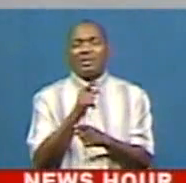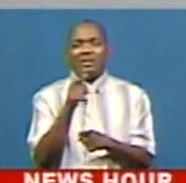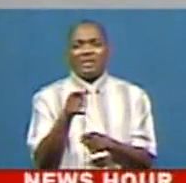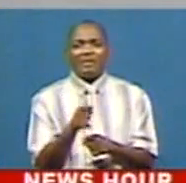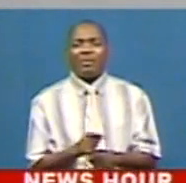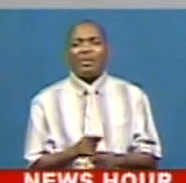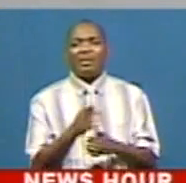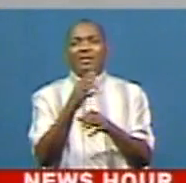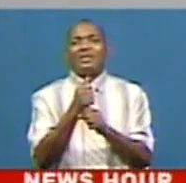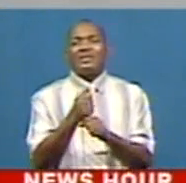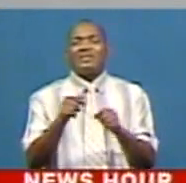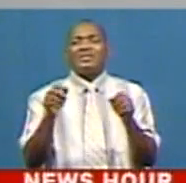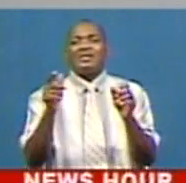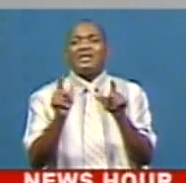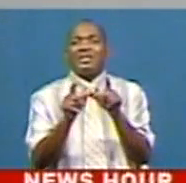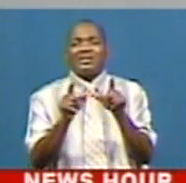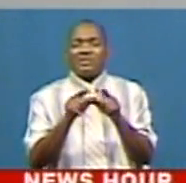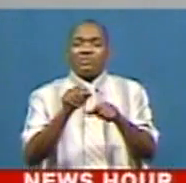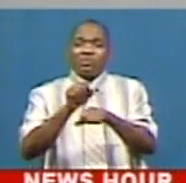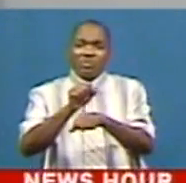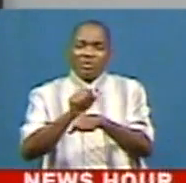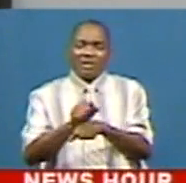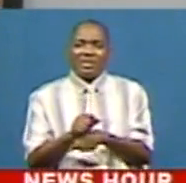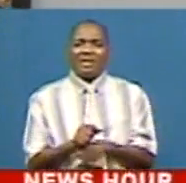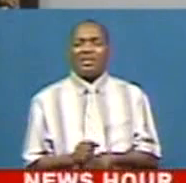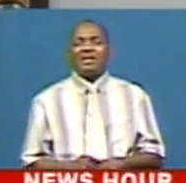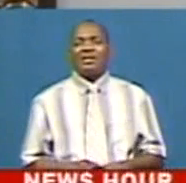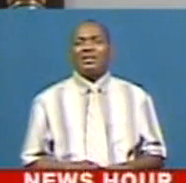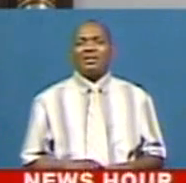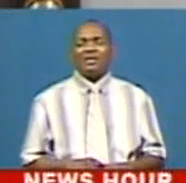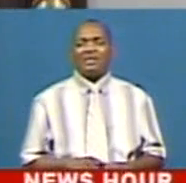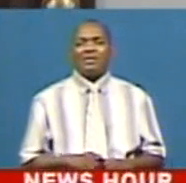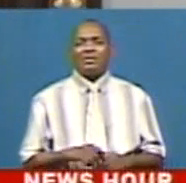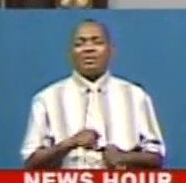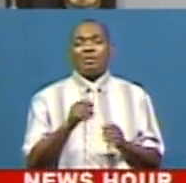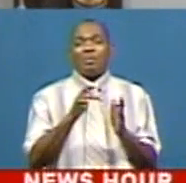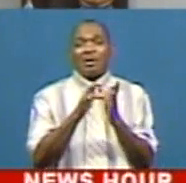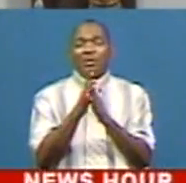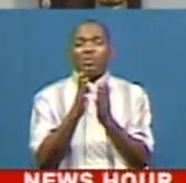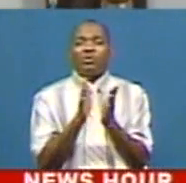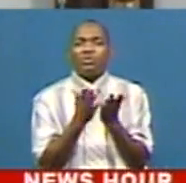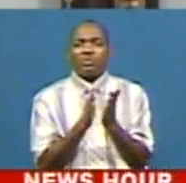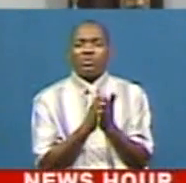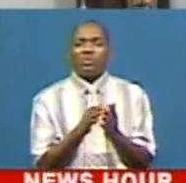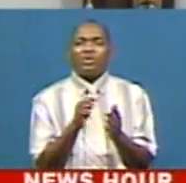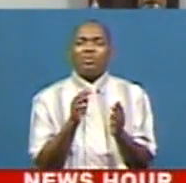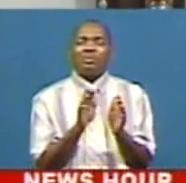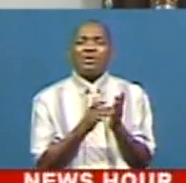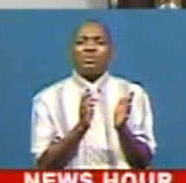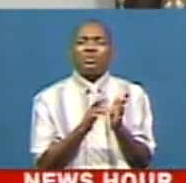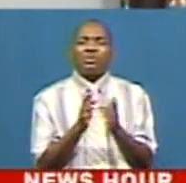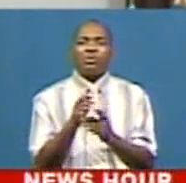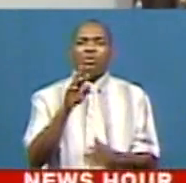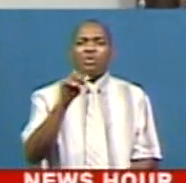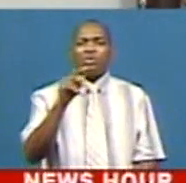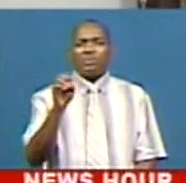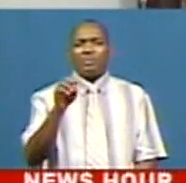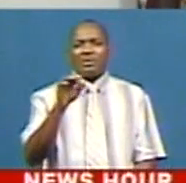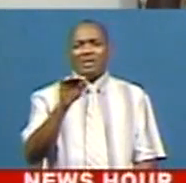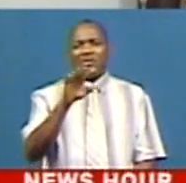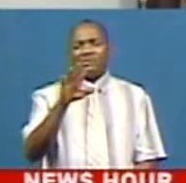obtained licentiate in Sacred Scripture at the Pontifical Biblical Institute in Rome in